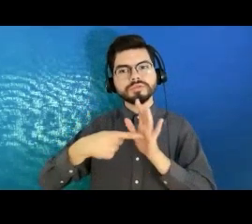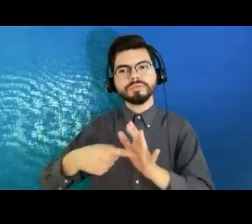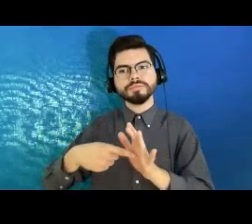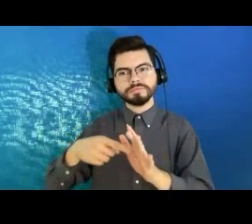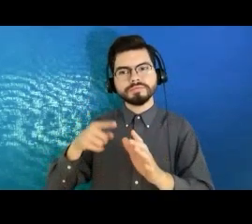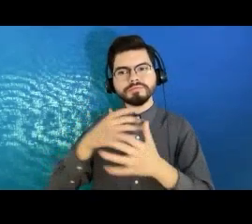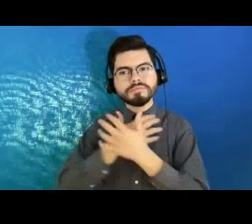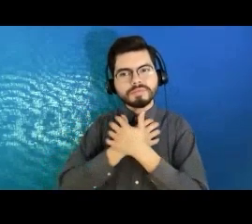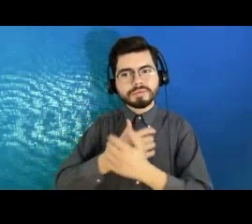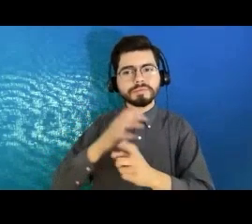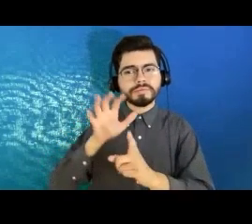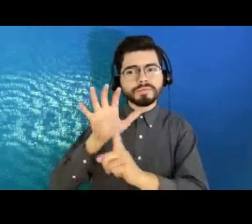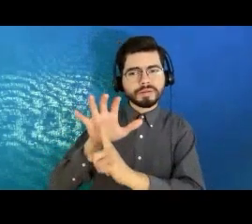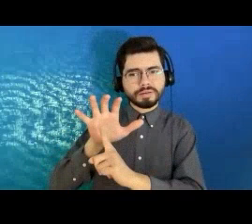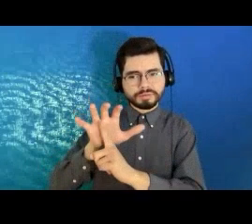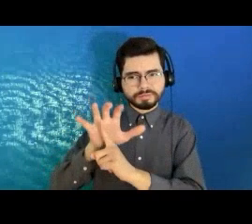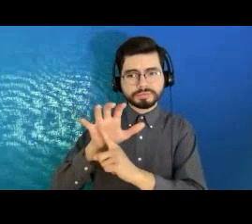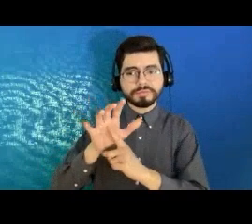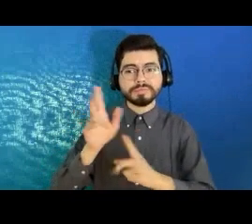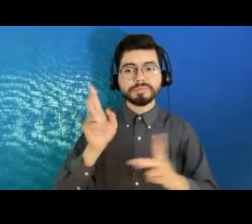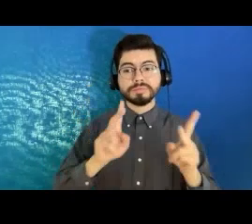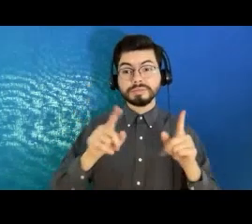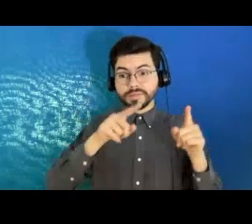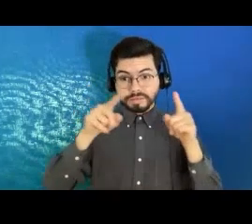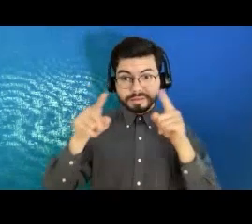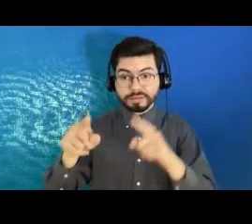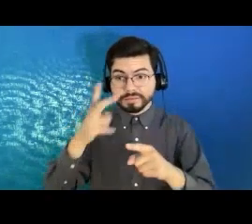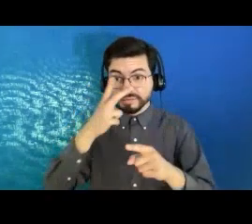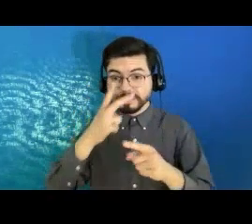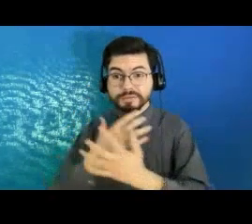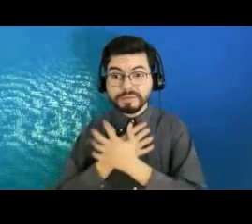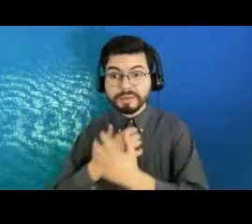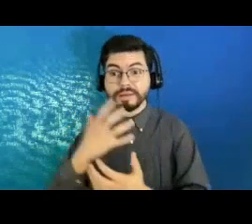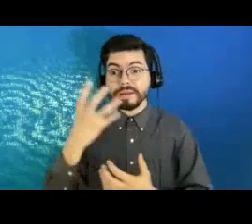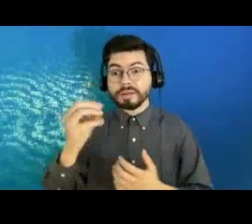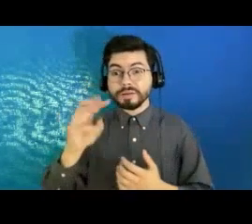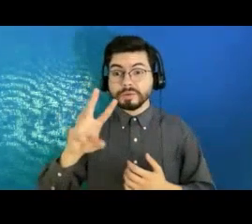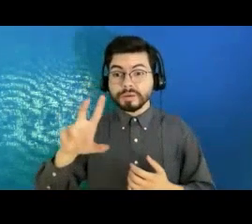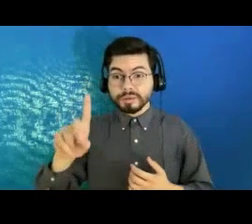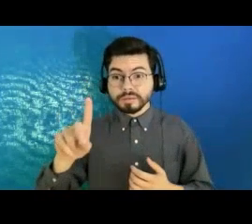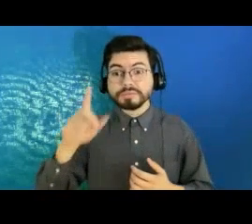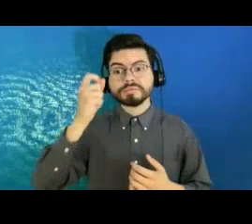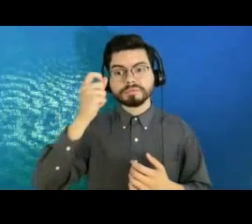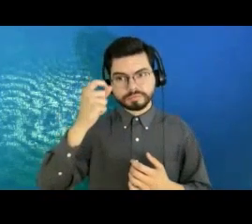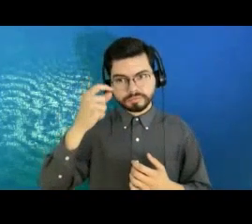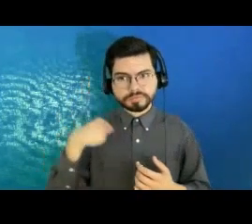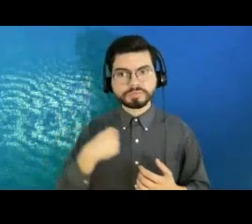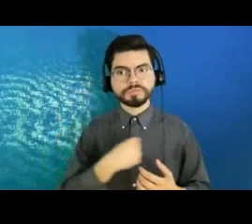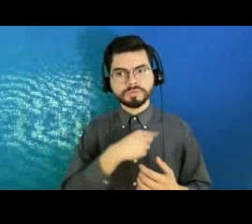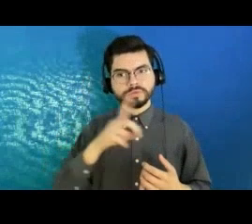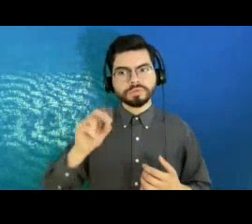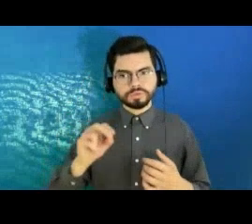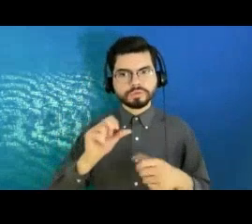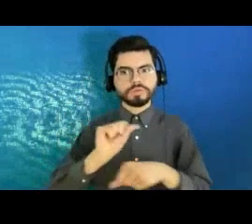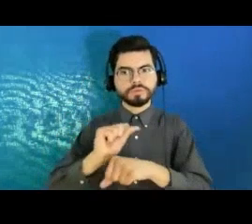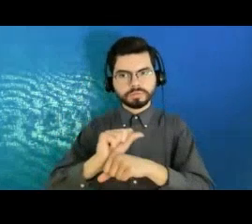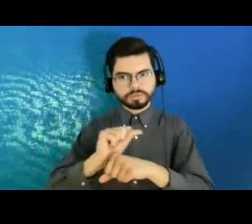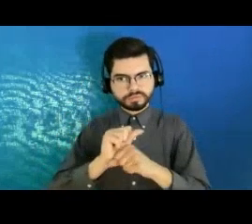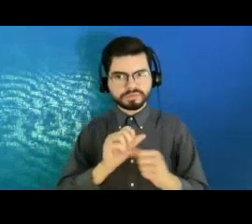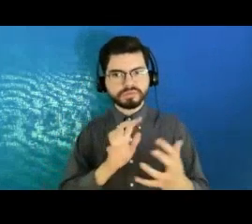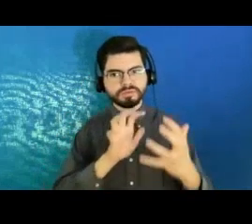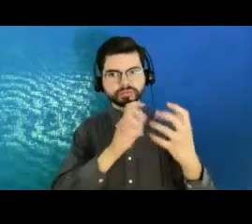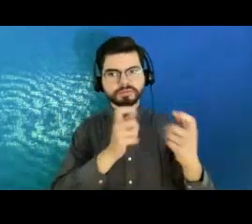people that come to see grizzly bears in the wild in both of these two parks. We do work on conflict management, making sure bears are safe, people are safe,